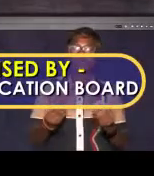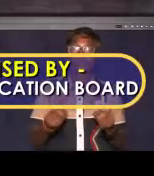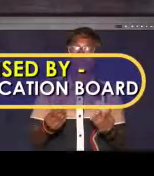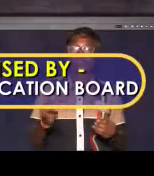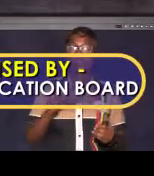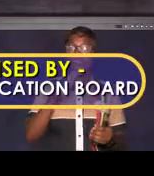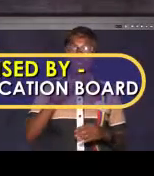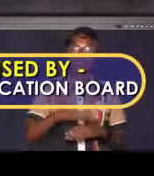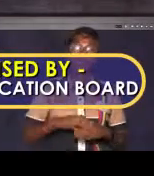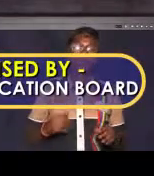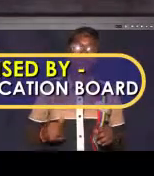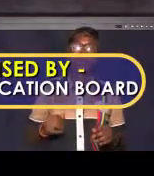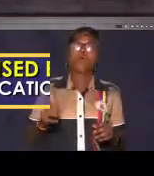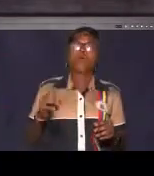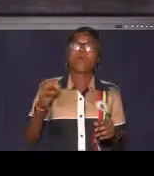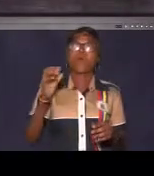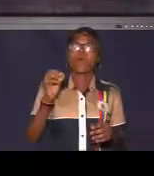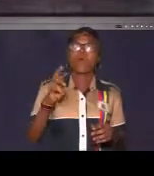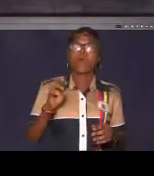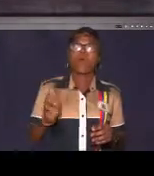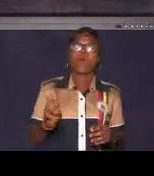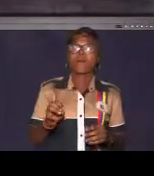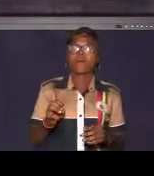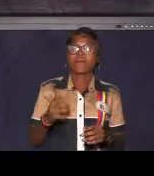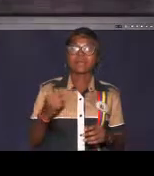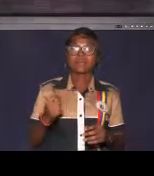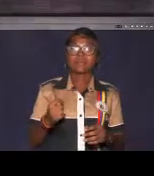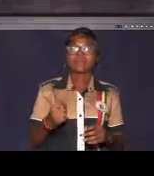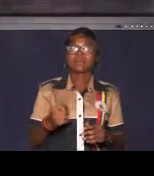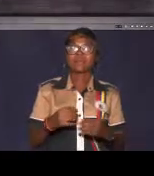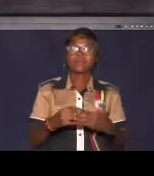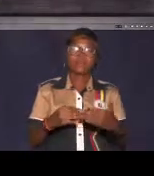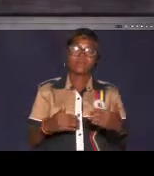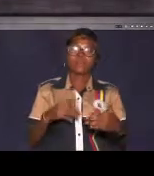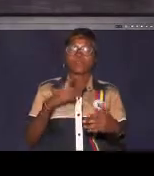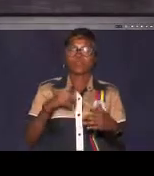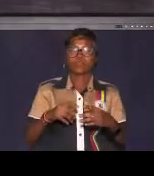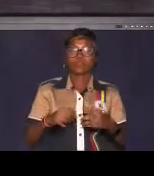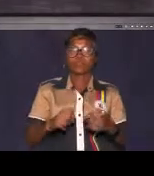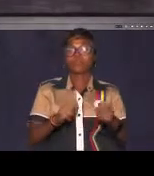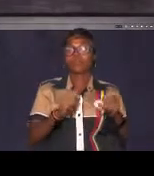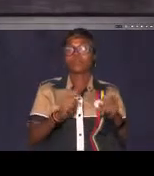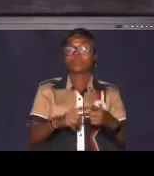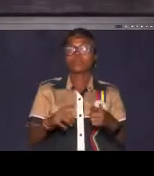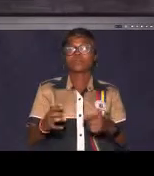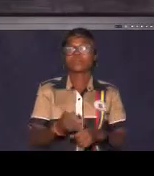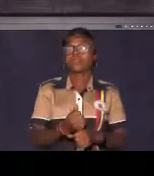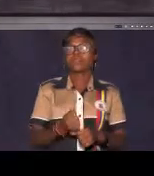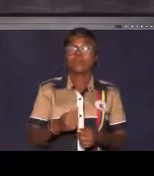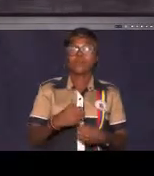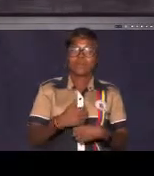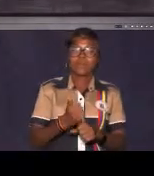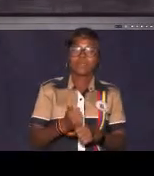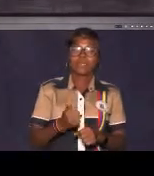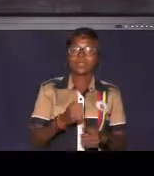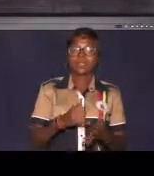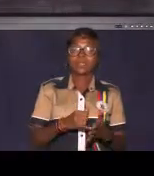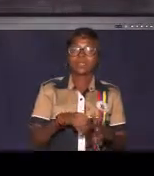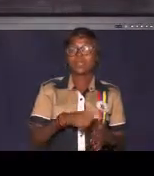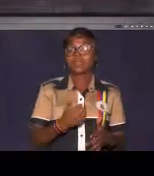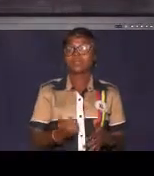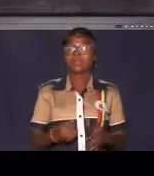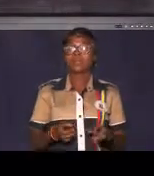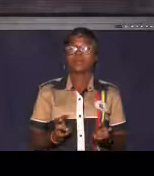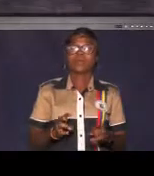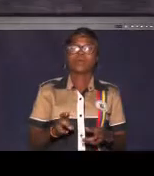soil, they are called ore. Because before you start trying to extract or make it